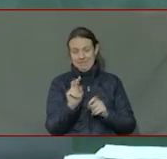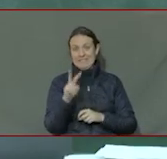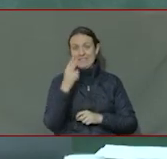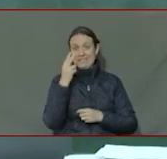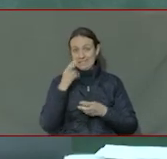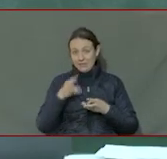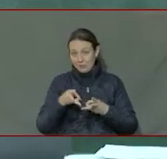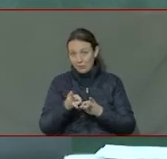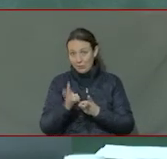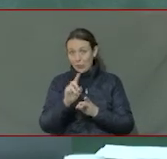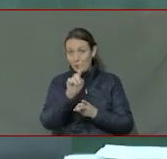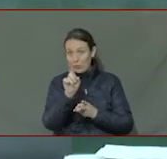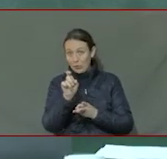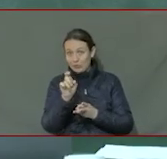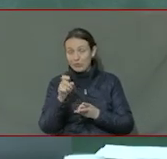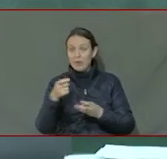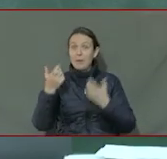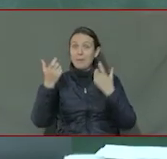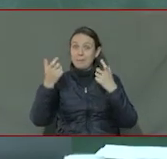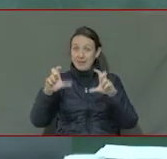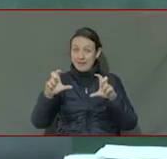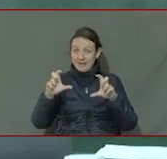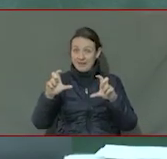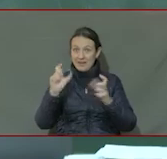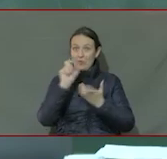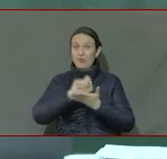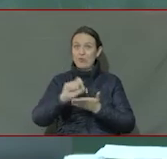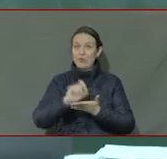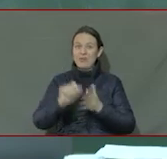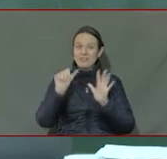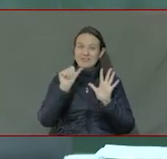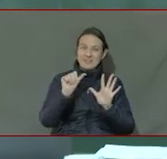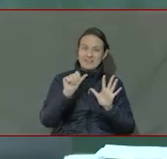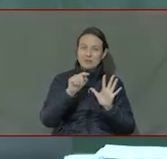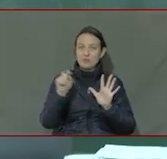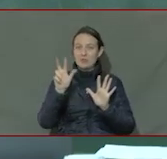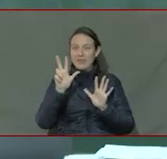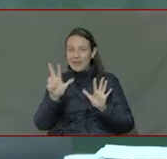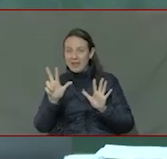2, paragraph questions, 6 to 8 marks.